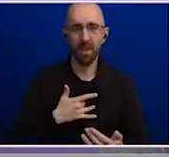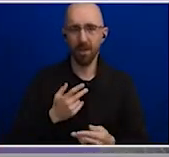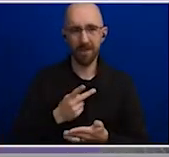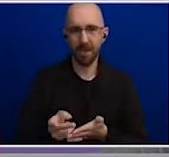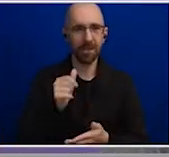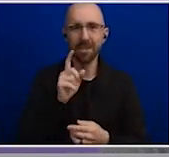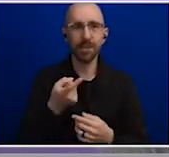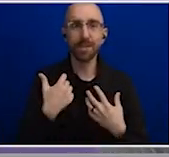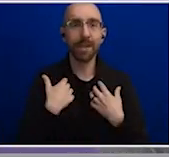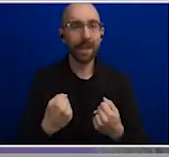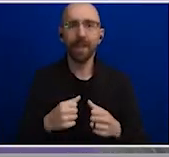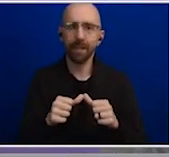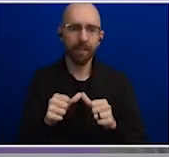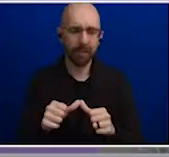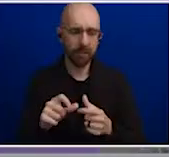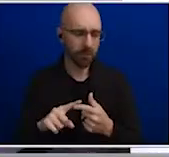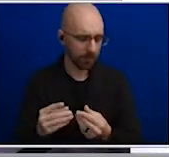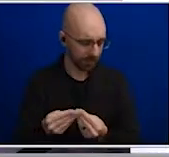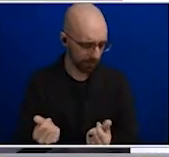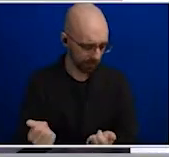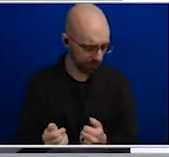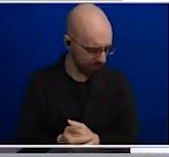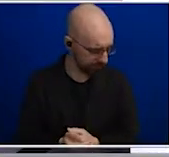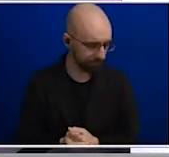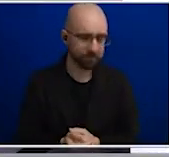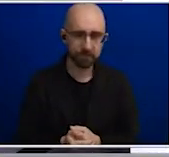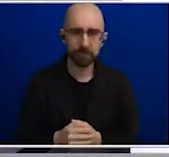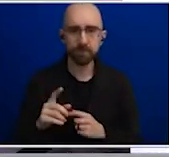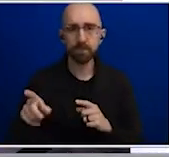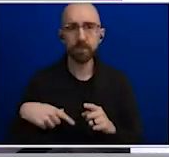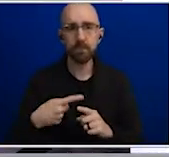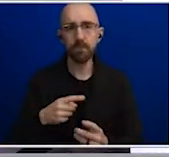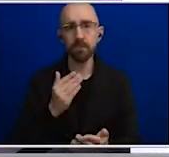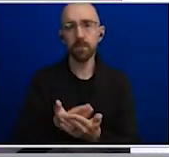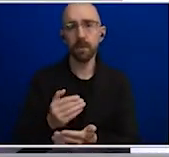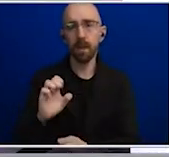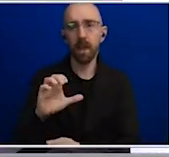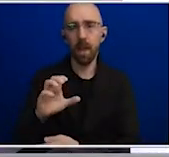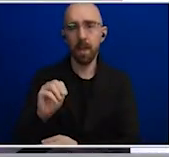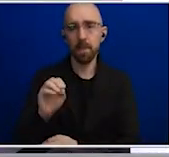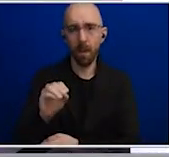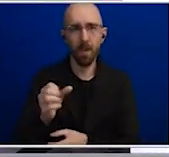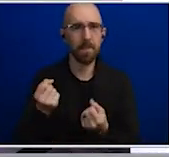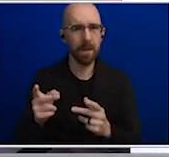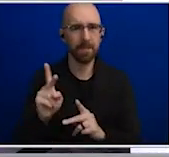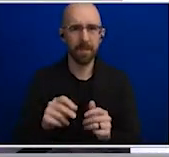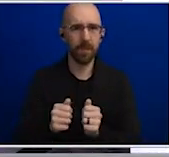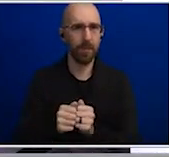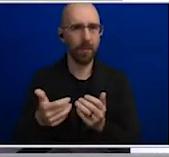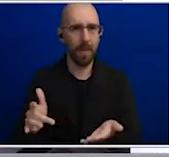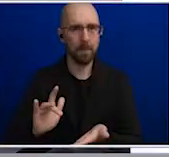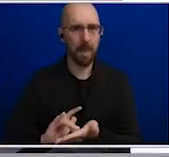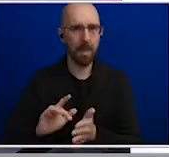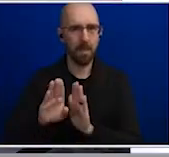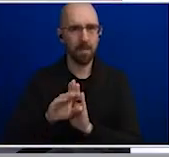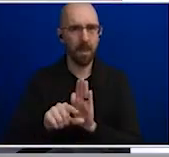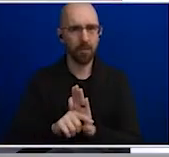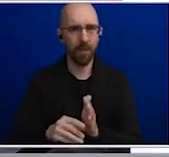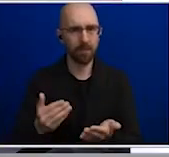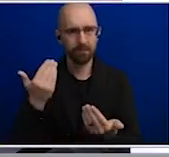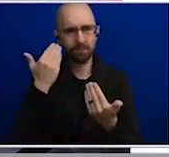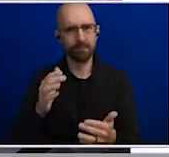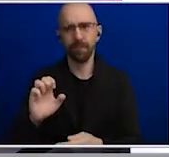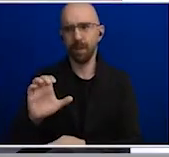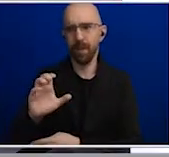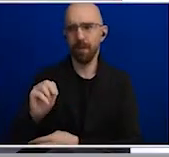to deteriorate, yeah. When it comes to ECMO, a lot of people without medical backgrounds had never heard of ECMO until the